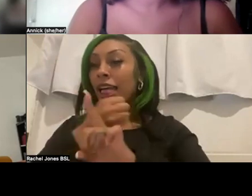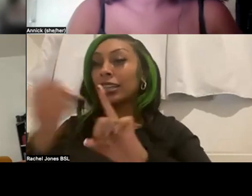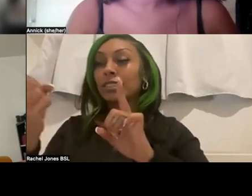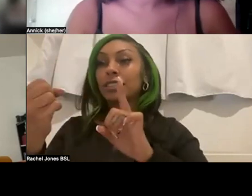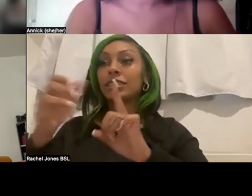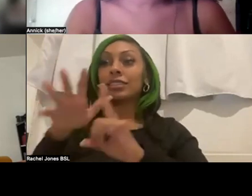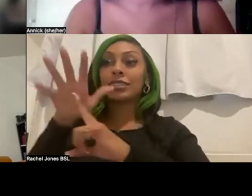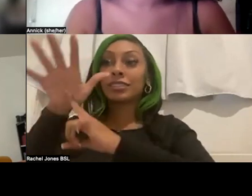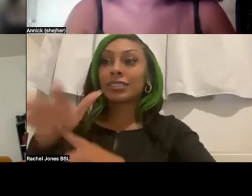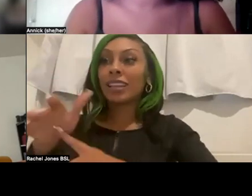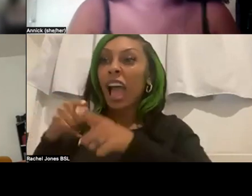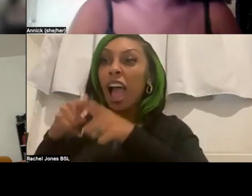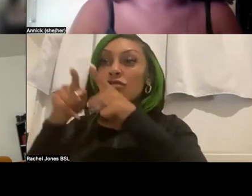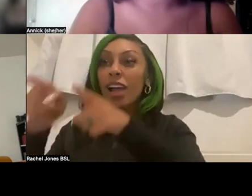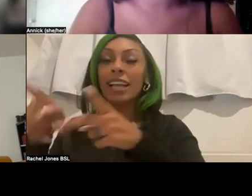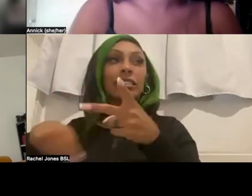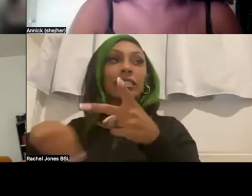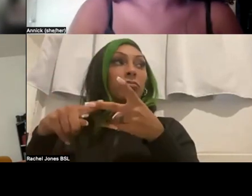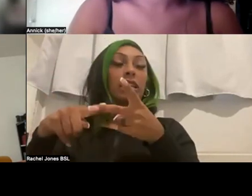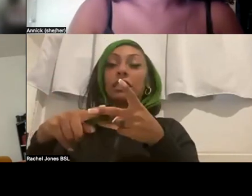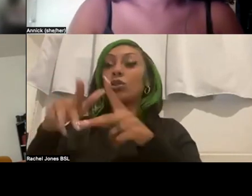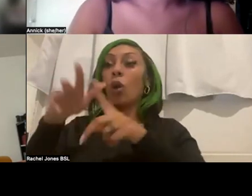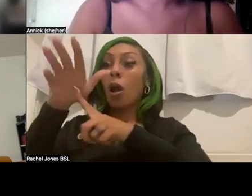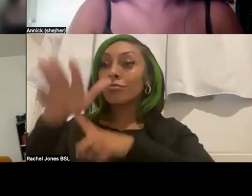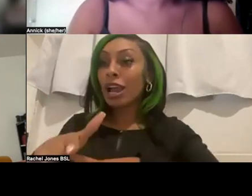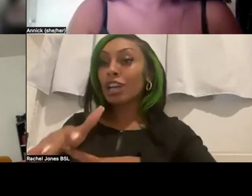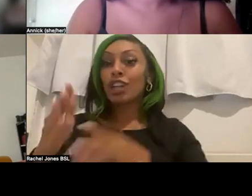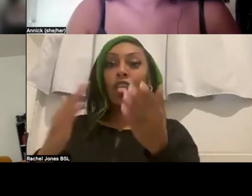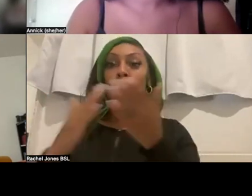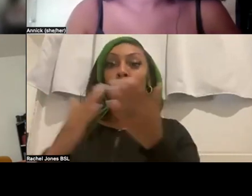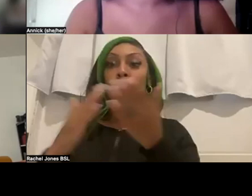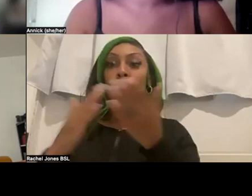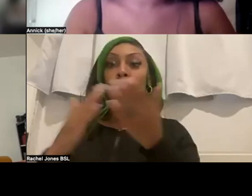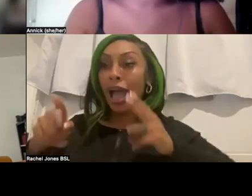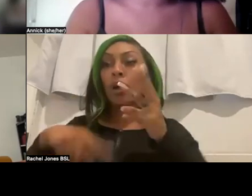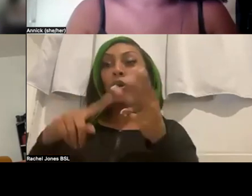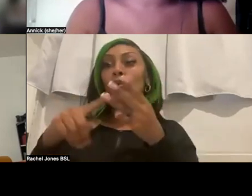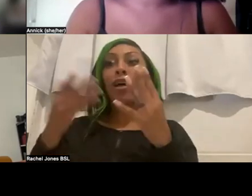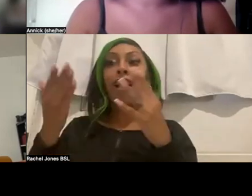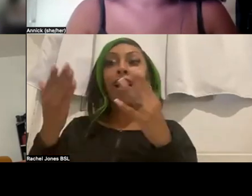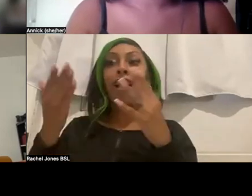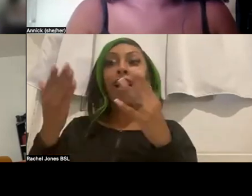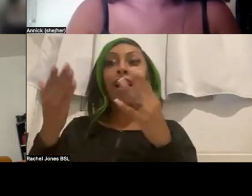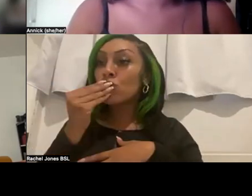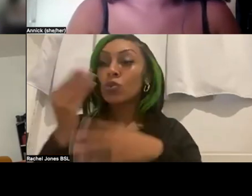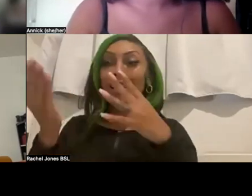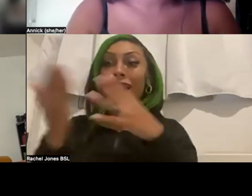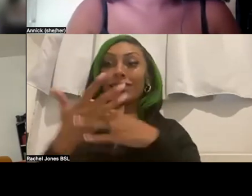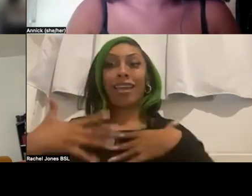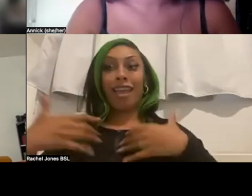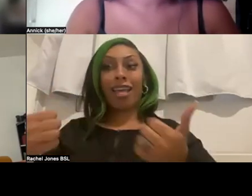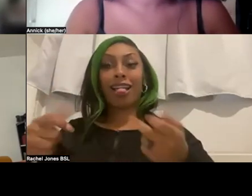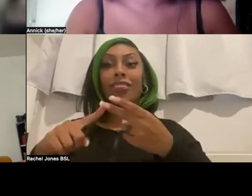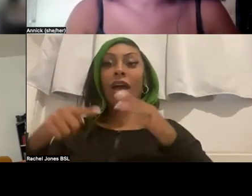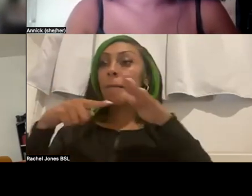oppression to do with housing, things that have to do with access to food, access to health, the migrant